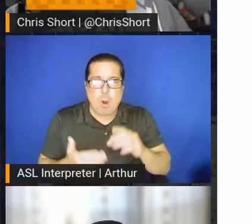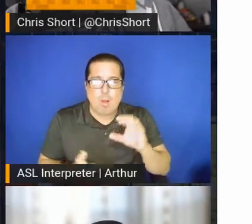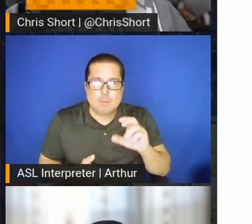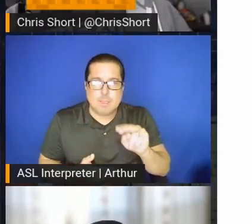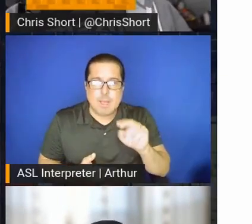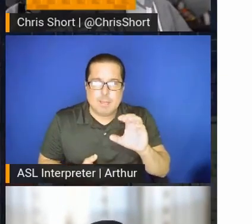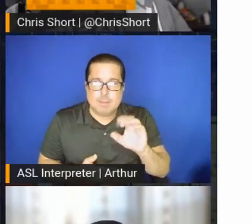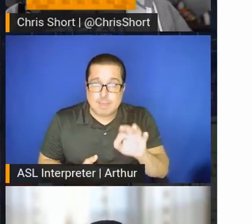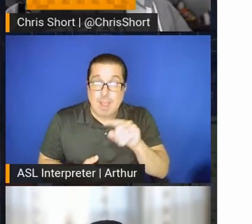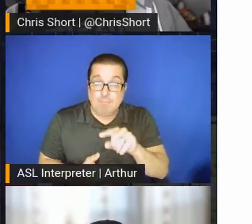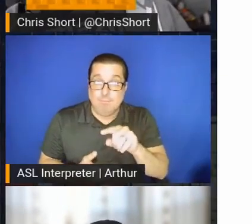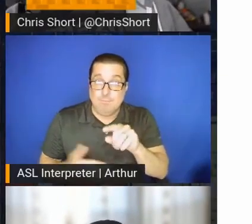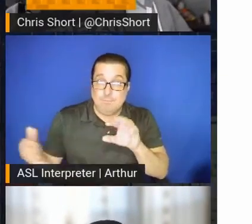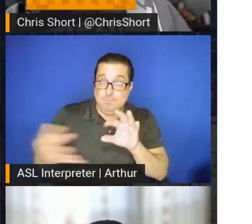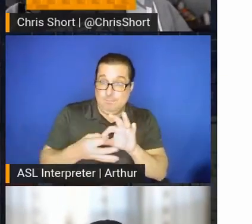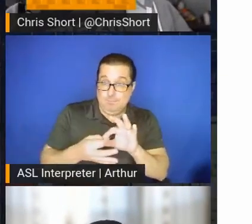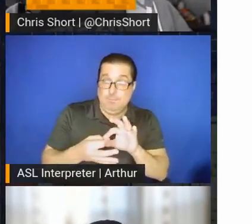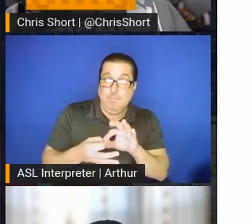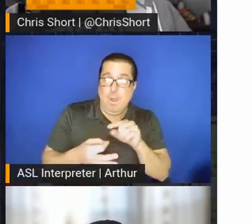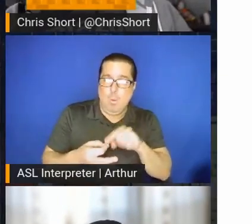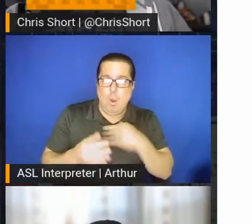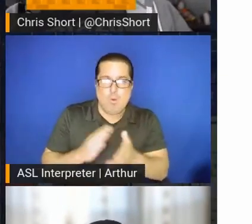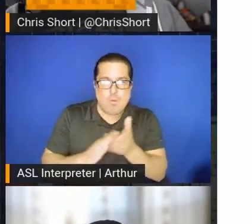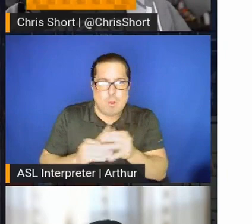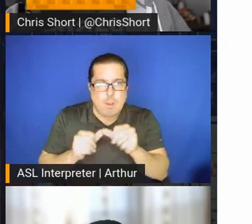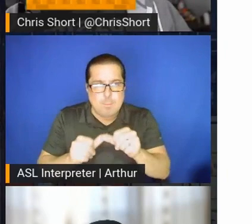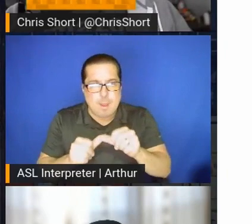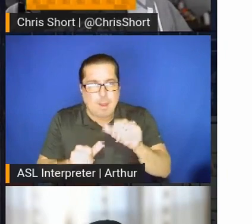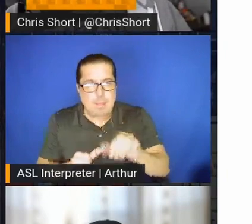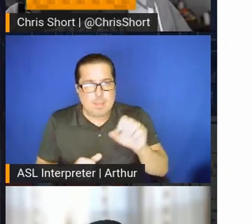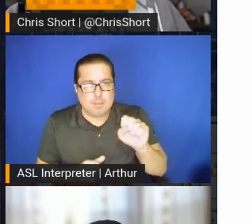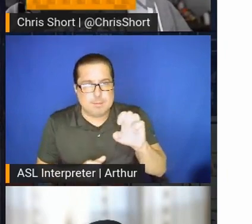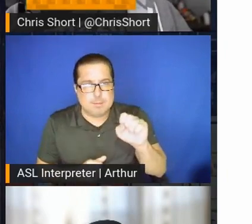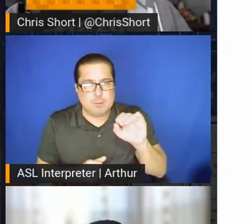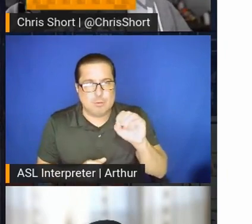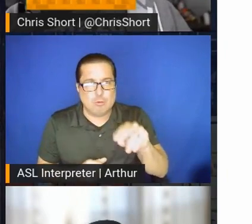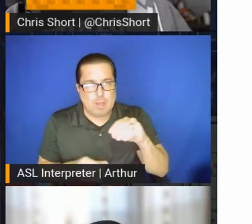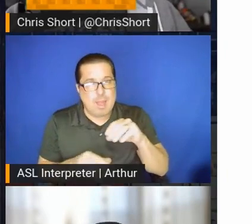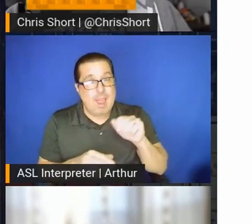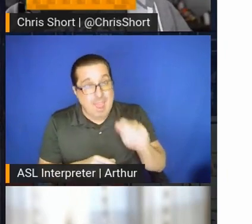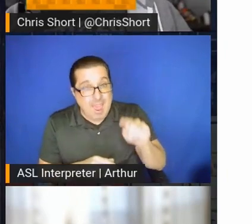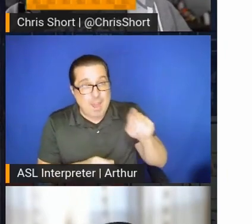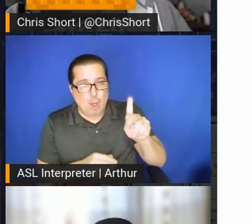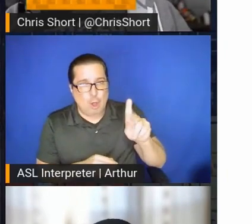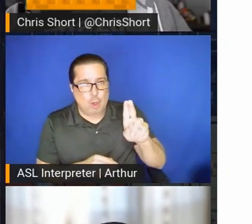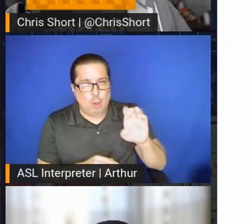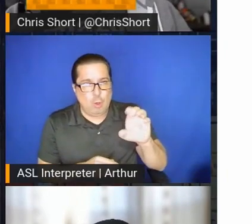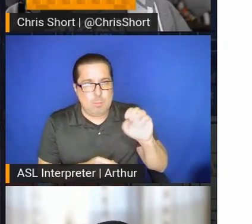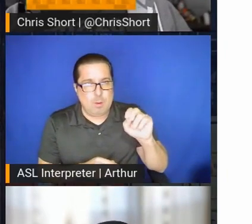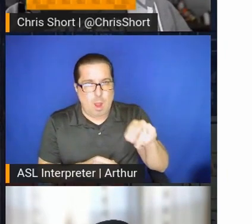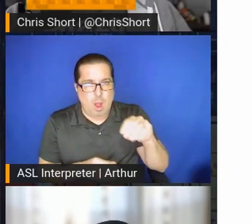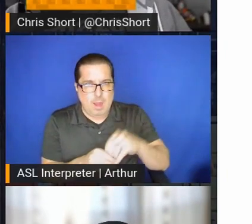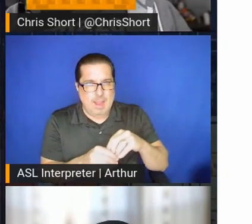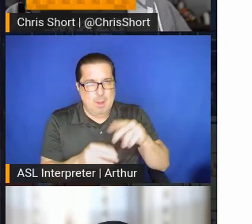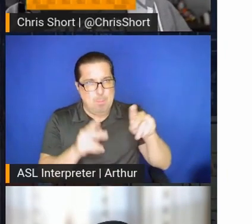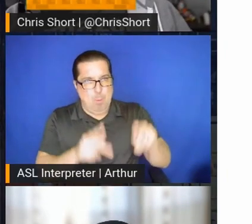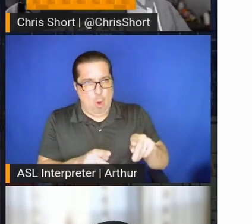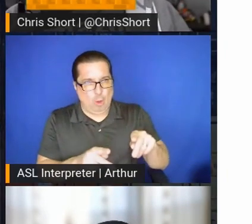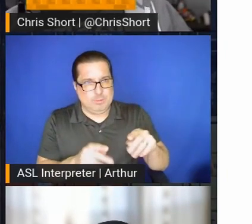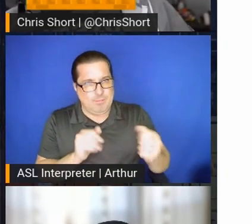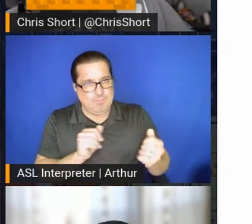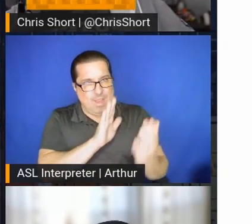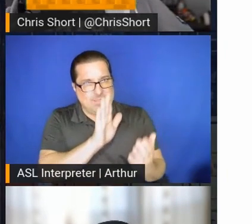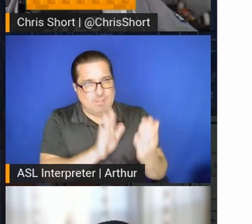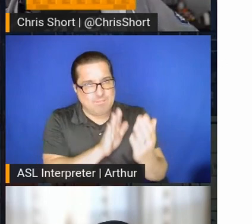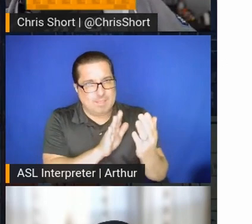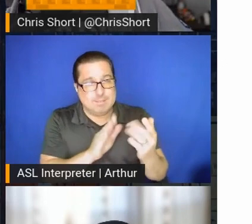we get to run a maintainers session at Kubecon in person. So it's going to be a really great opportunity for people who